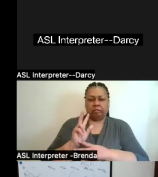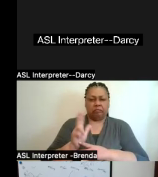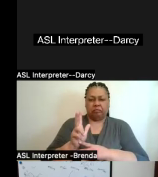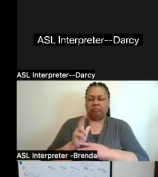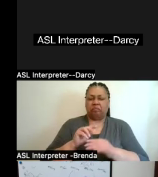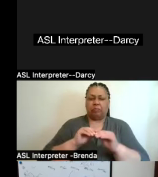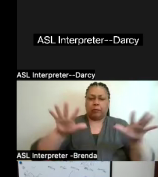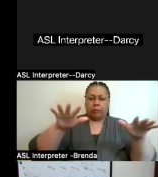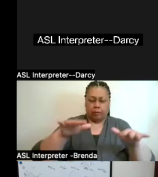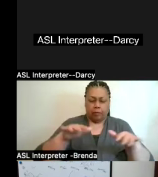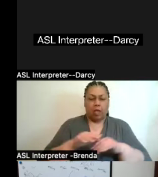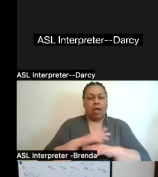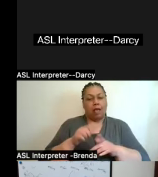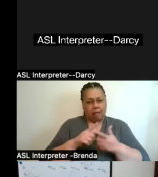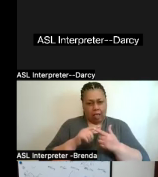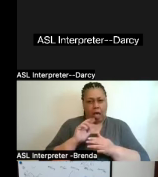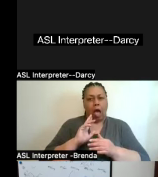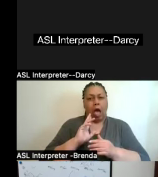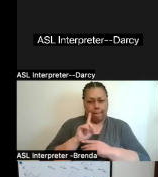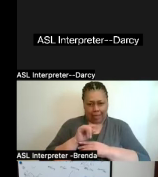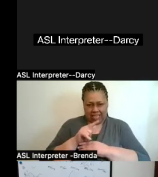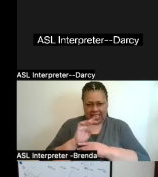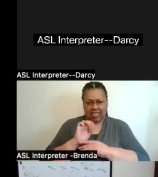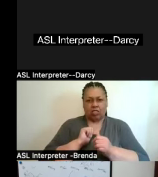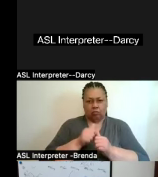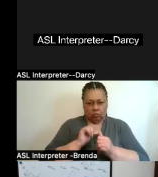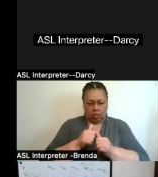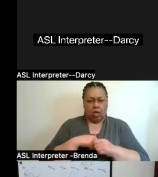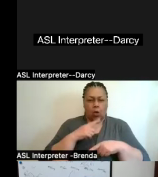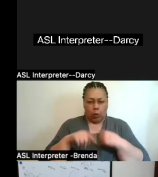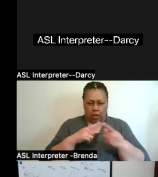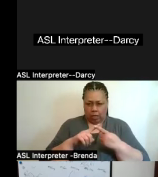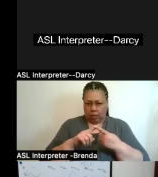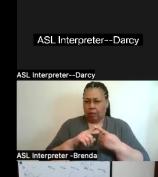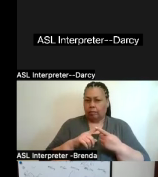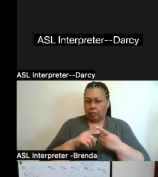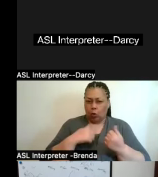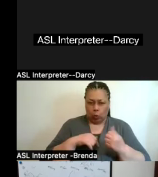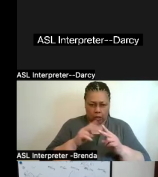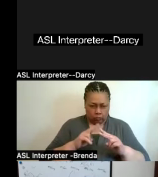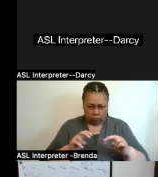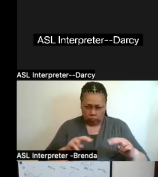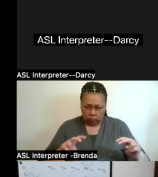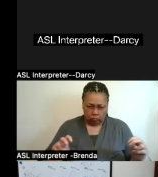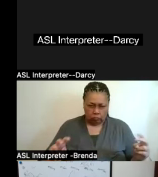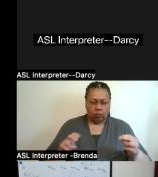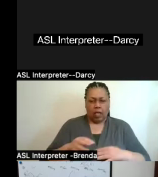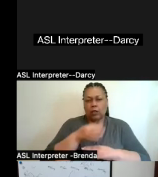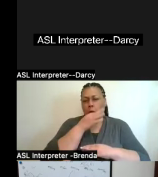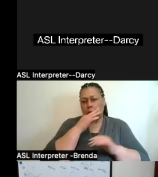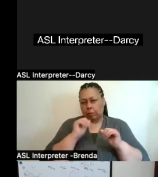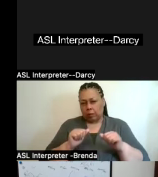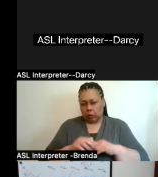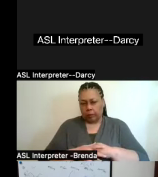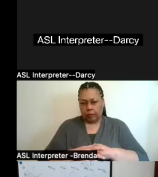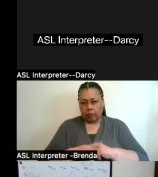then updates will come as soon as we're able to do so. And then an often asked question,